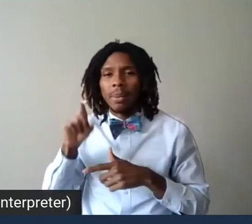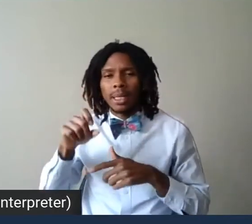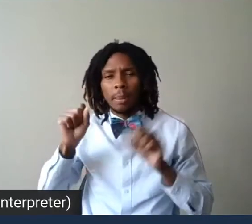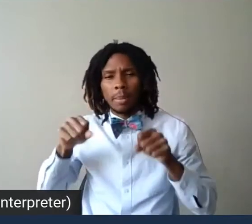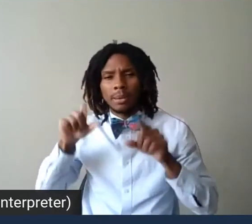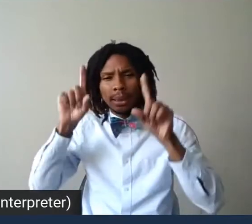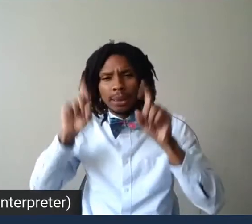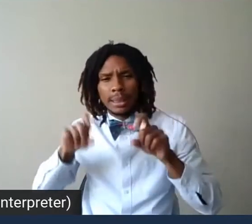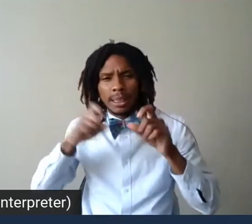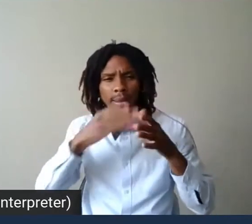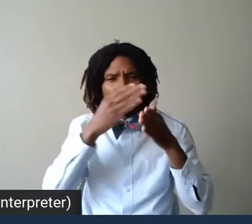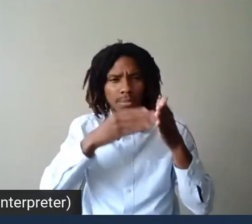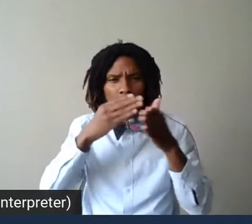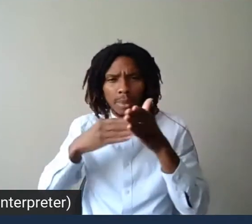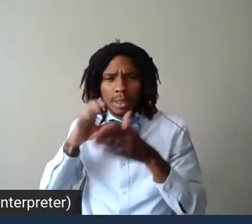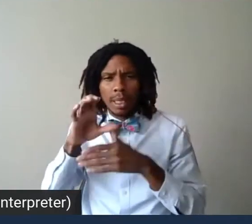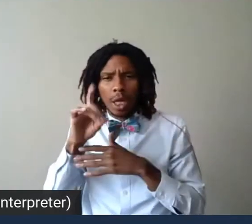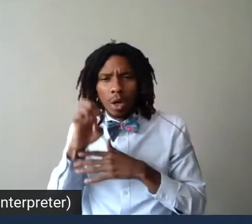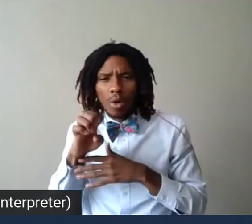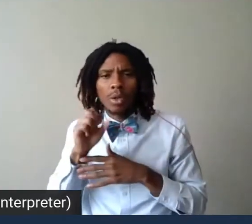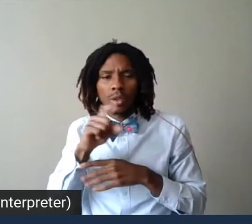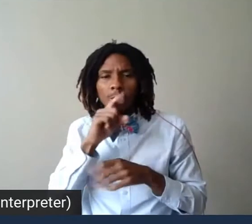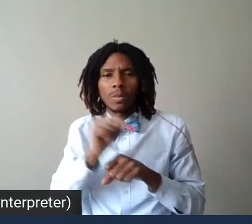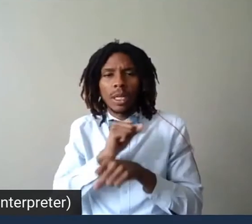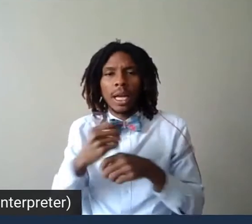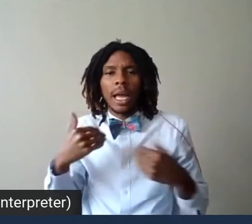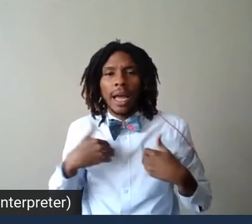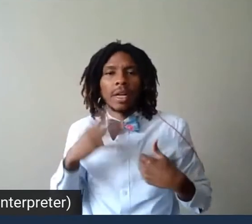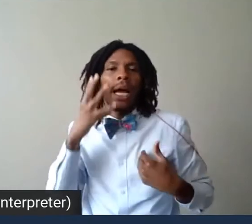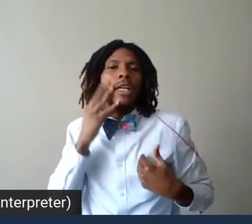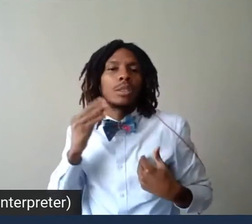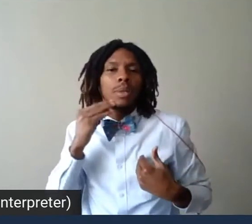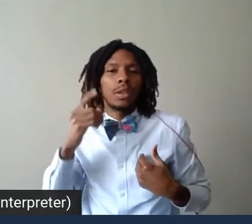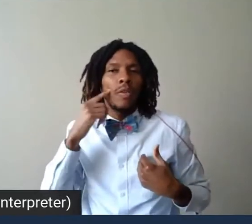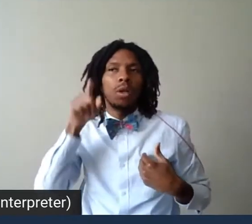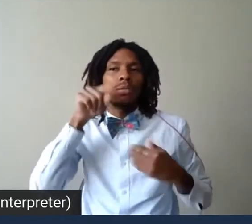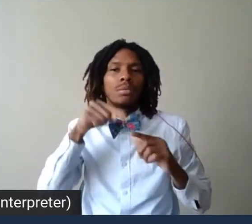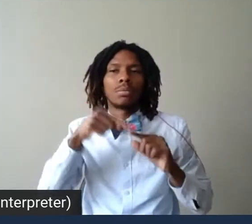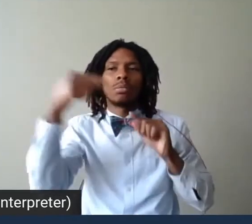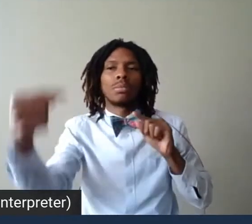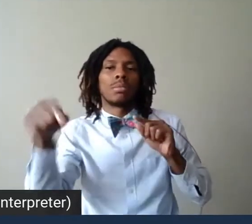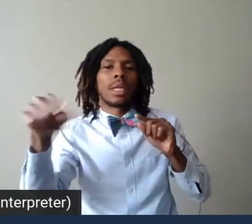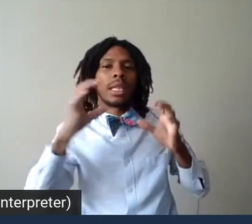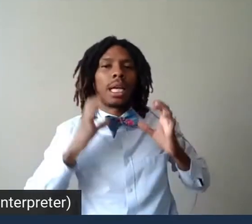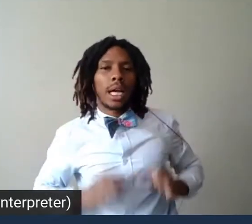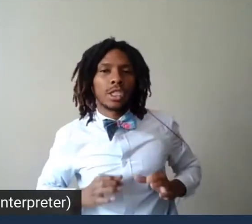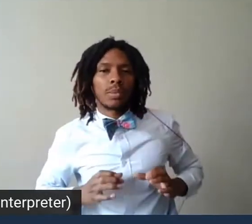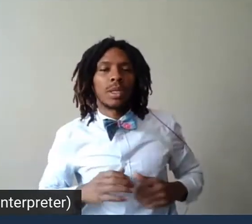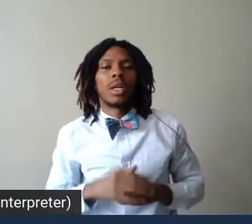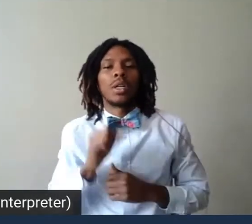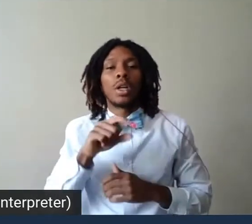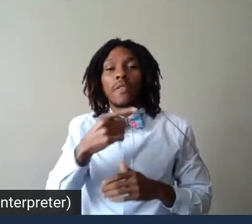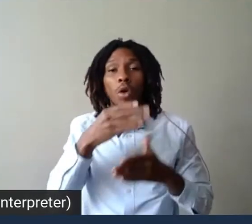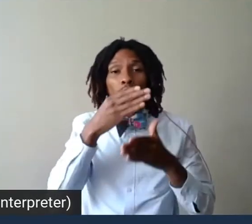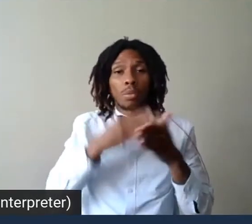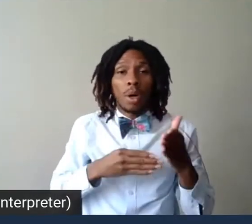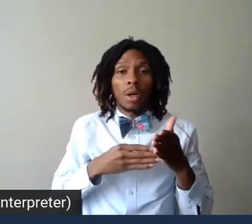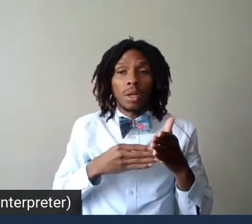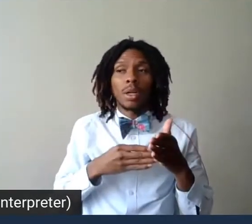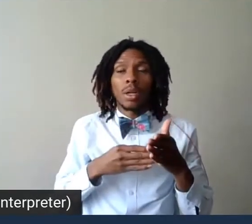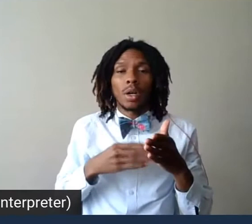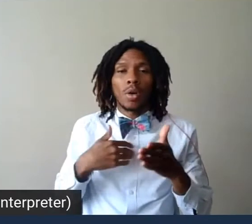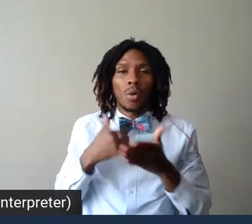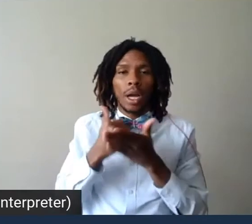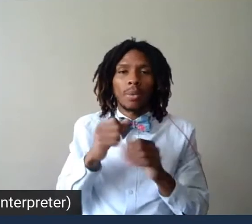these pieces of code so that they can actually have a good experience for their end customers. So the first piece that we help them with